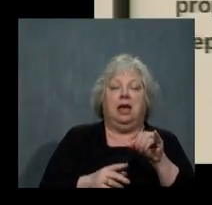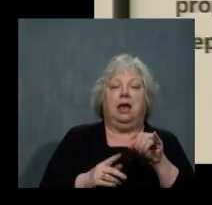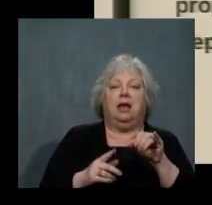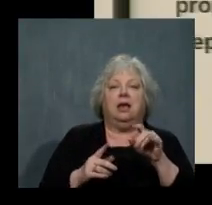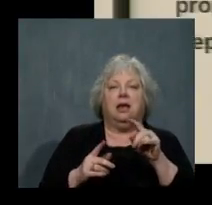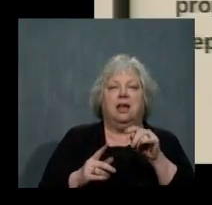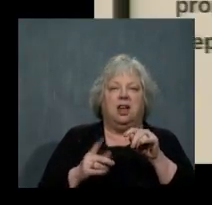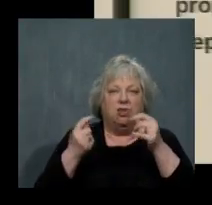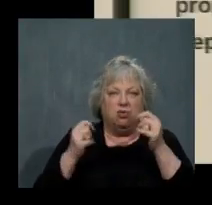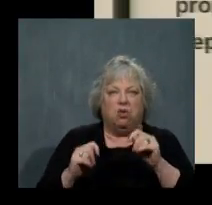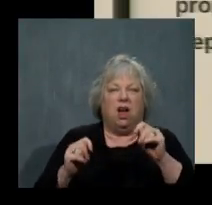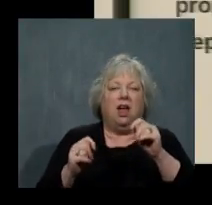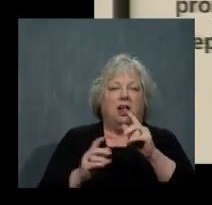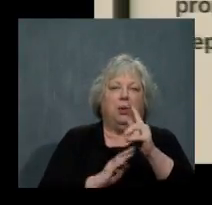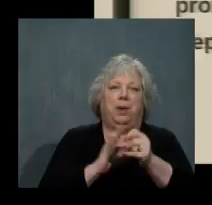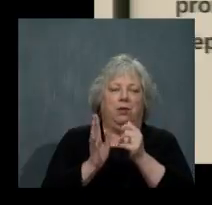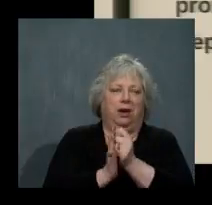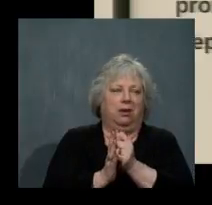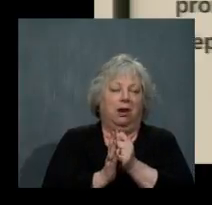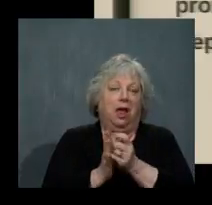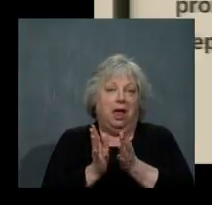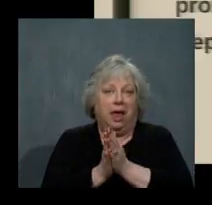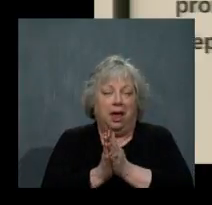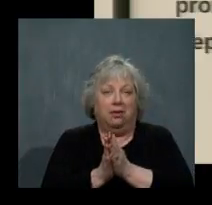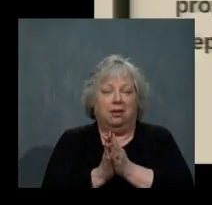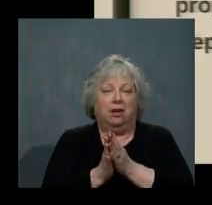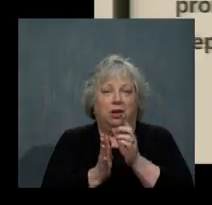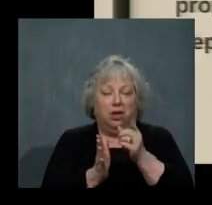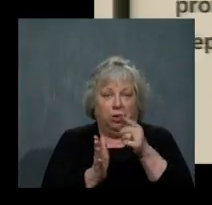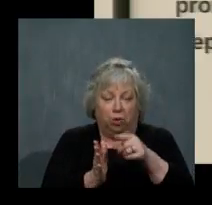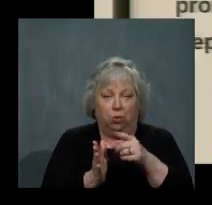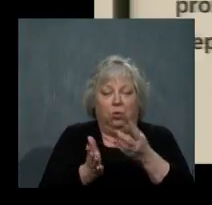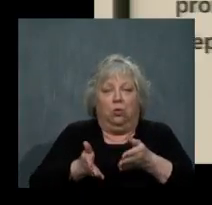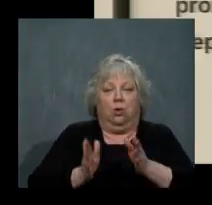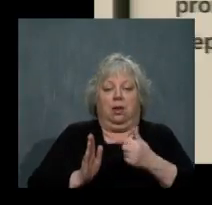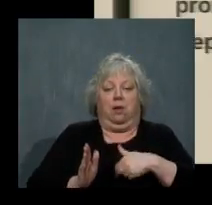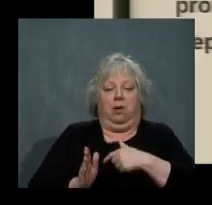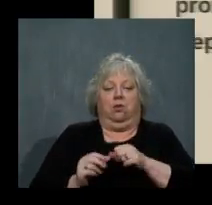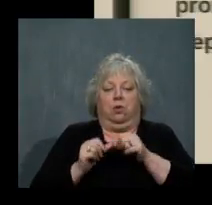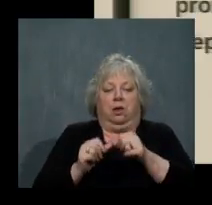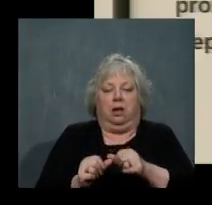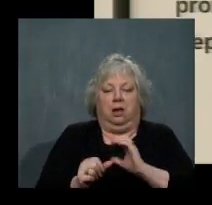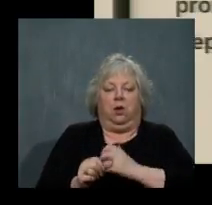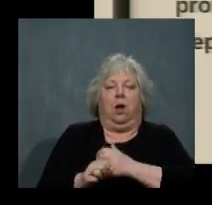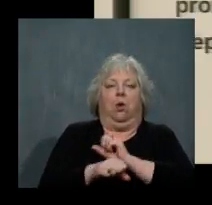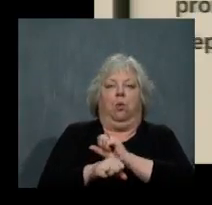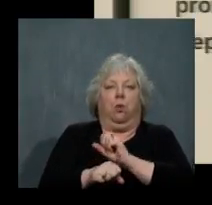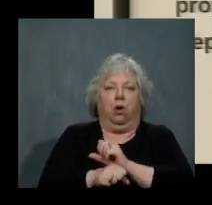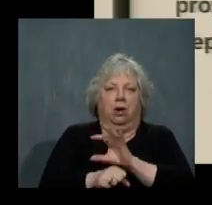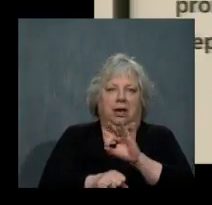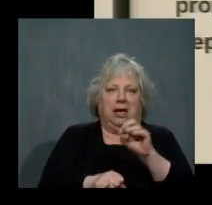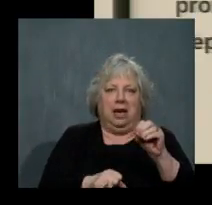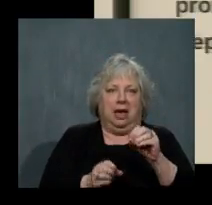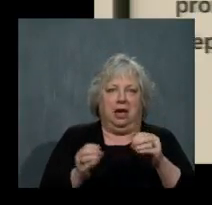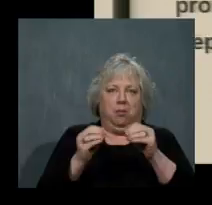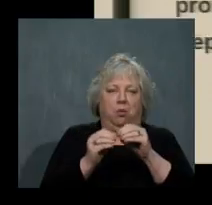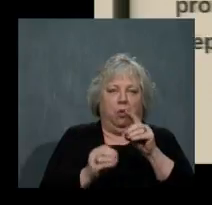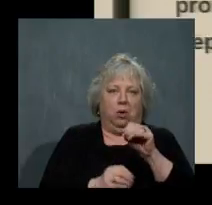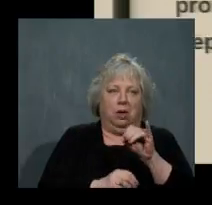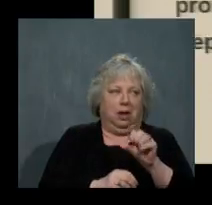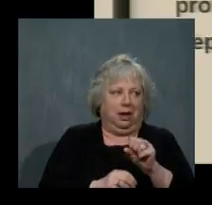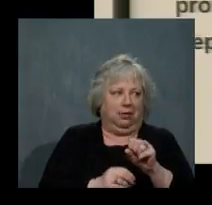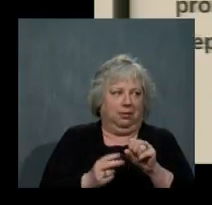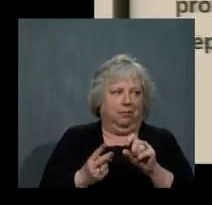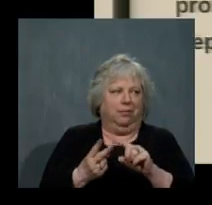asking y'all to allow us to continue our work as an ad hoc committee, volunteer. The